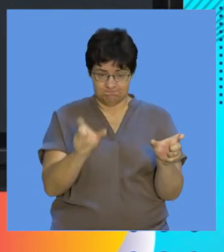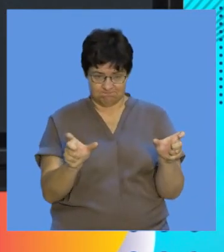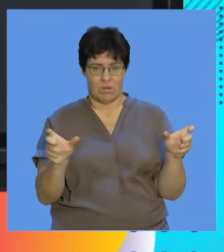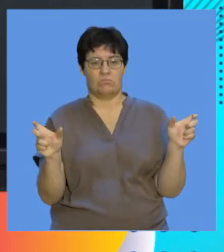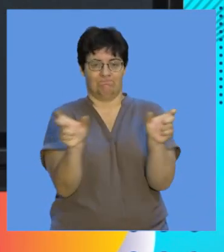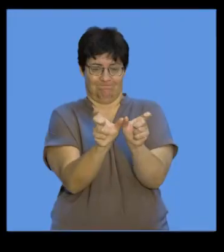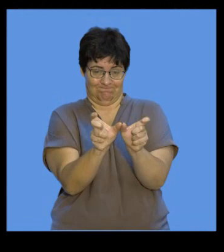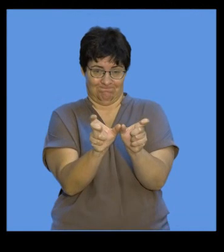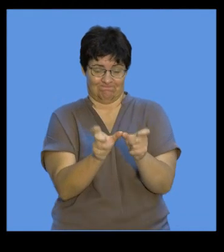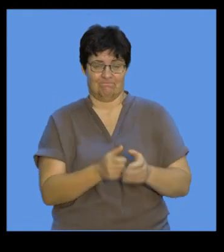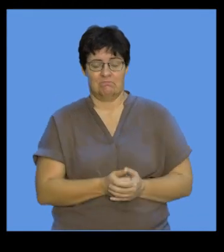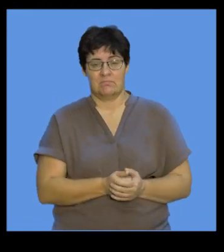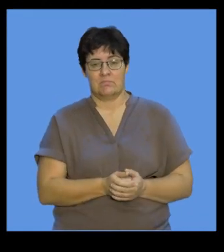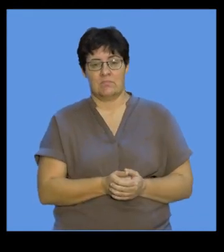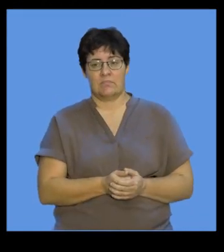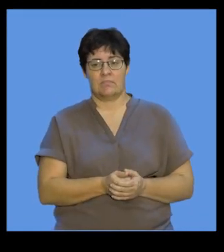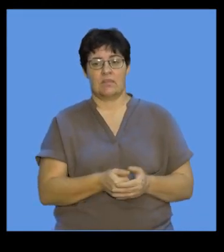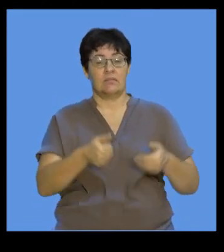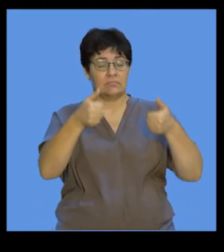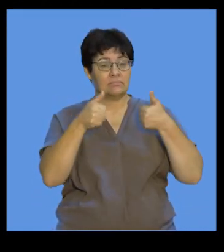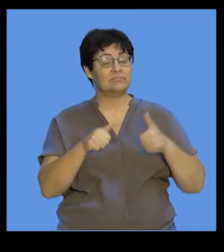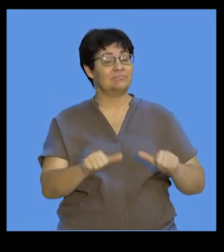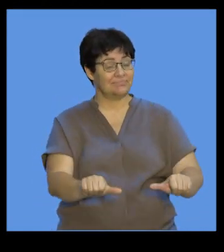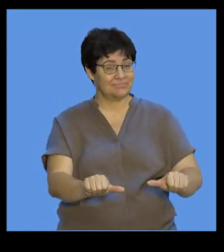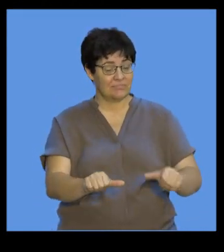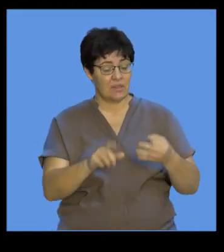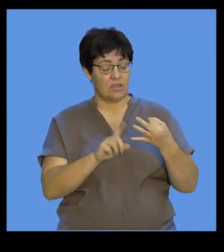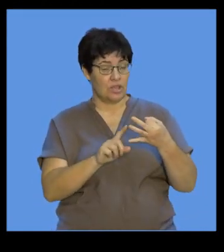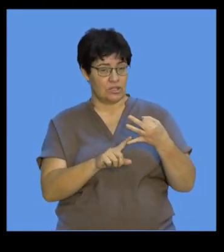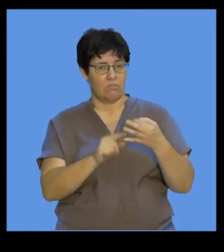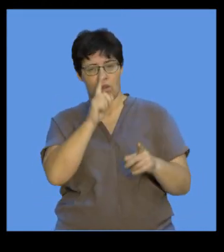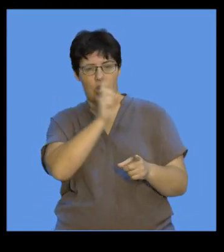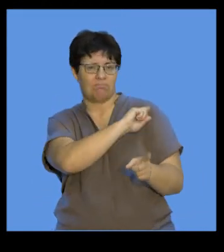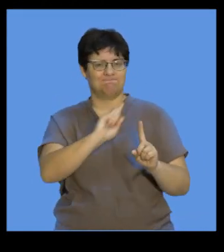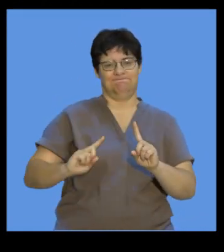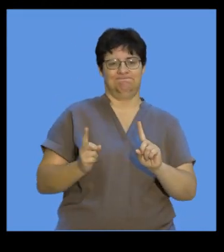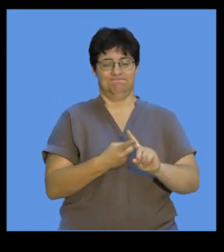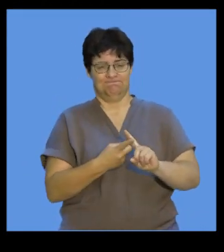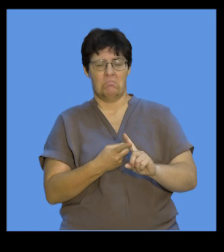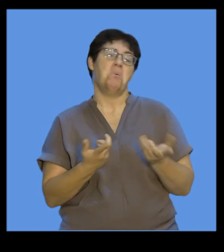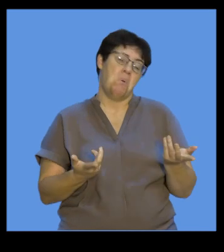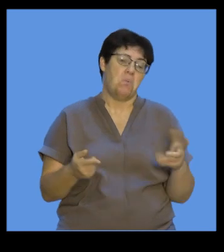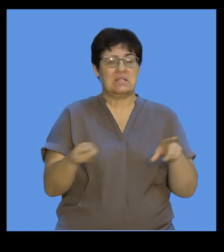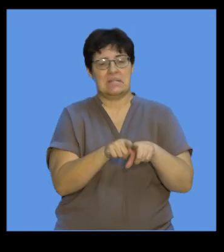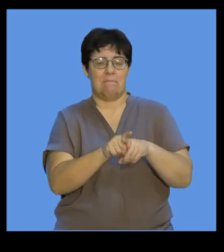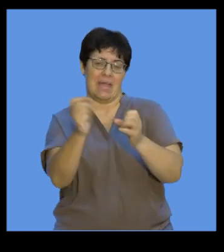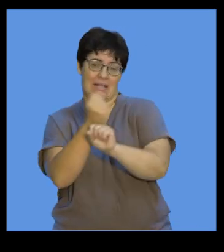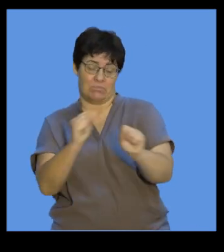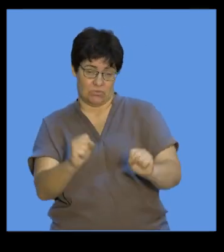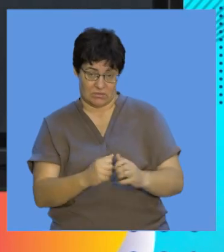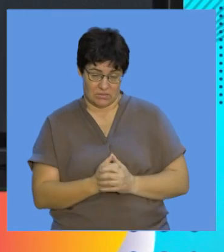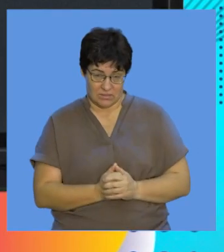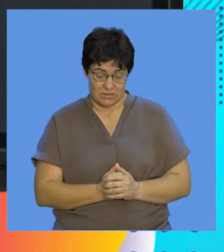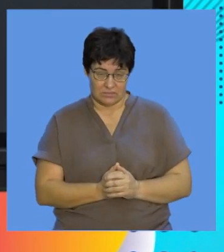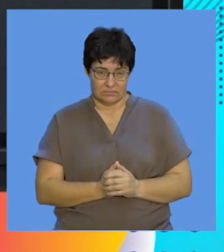concepts together. And then we're going to look at collisions that could also be explosions, okay?